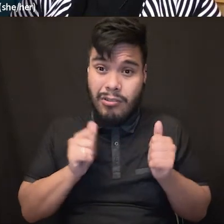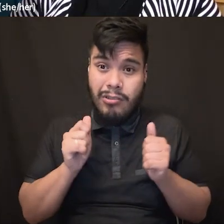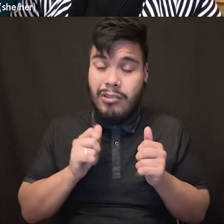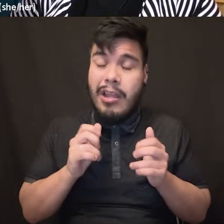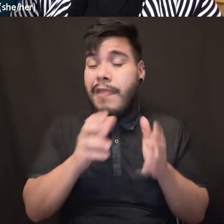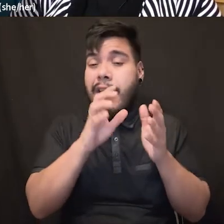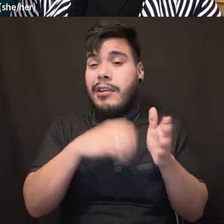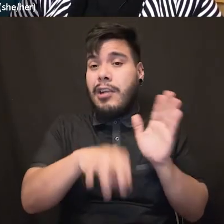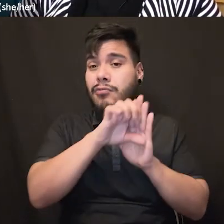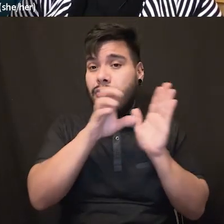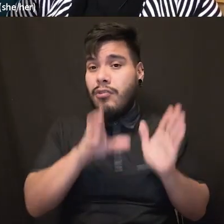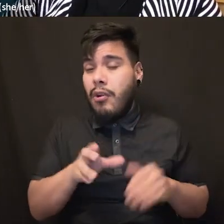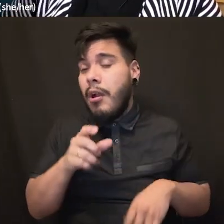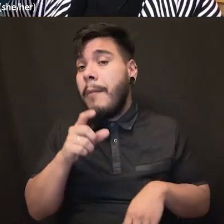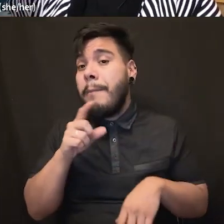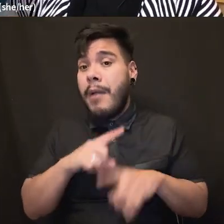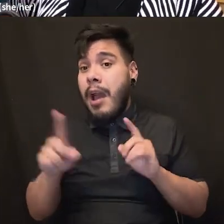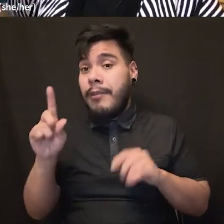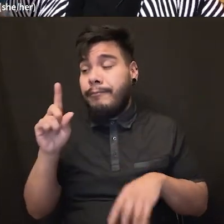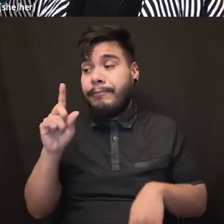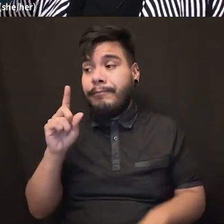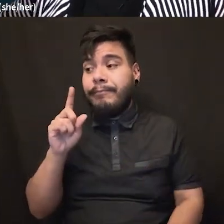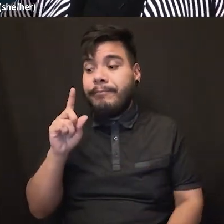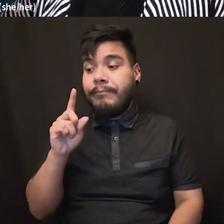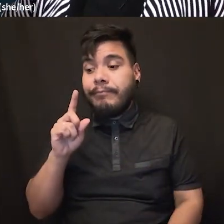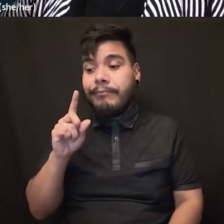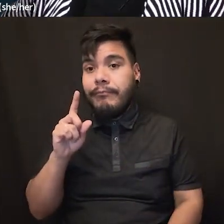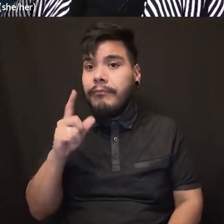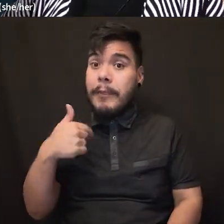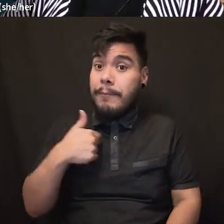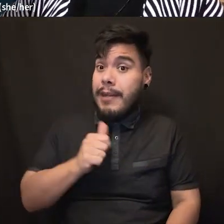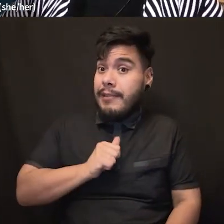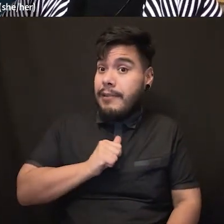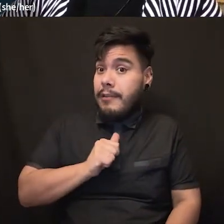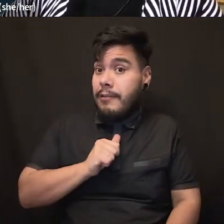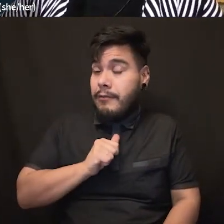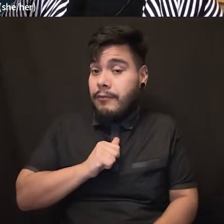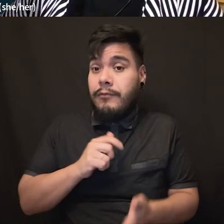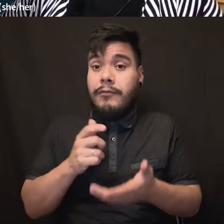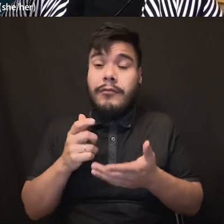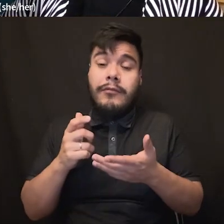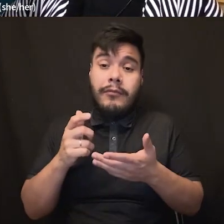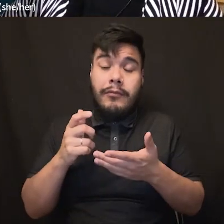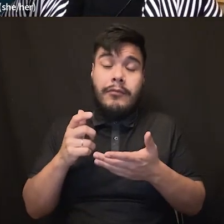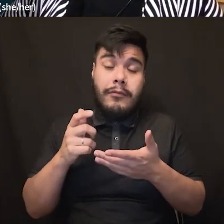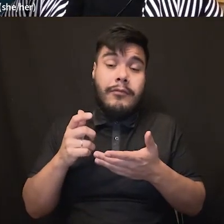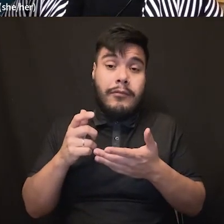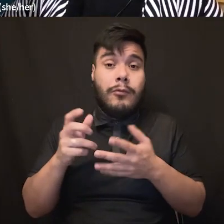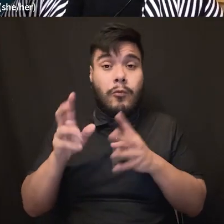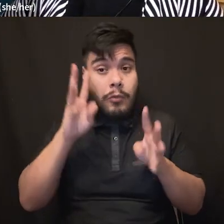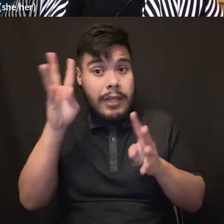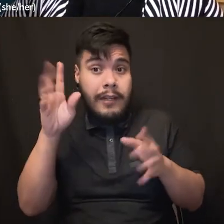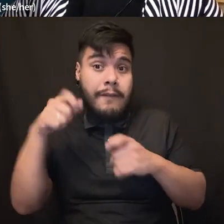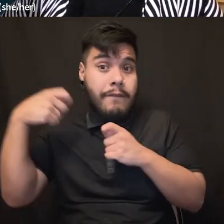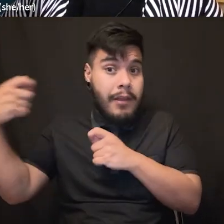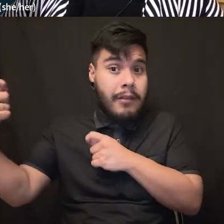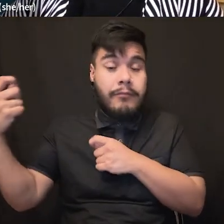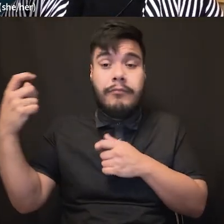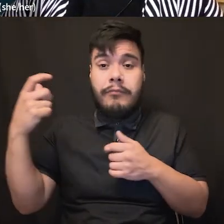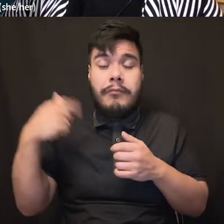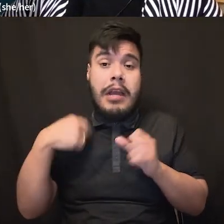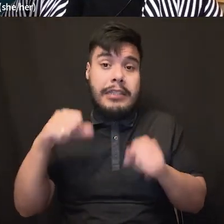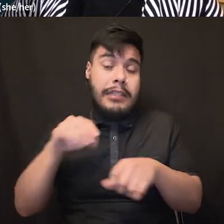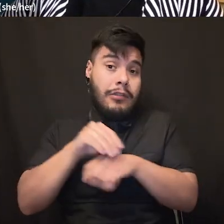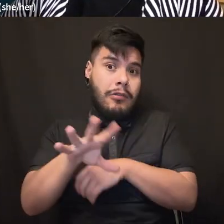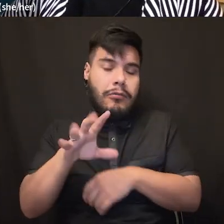do it. But no, I haven't been, like, in, like, the stages of creating a film or something where, like, I could meaningfully consult on